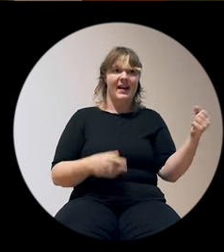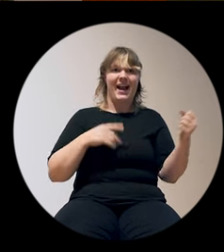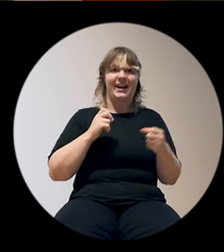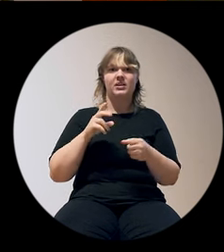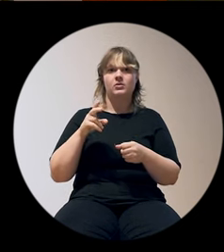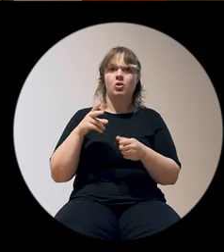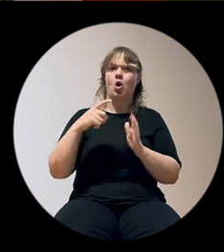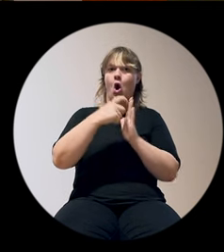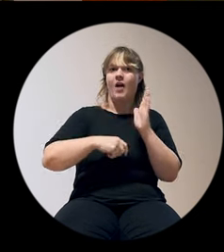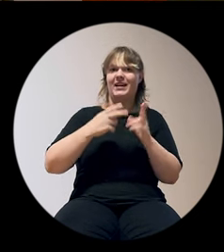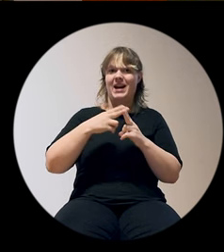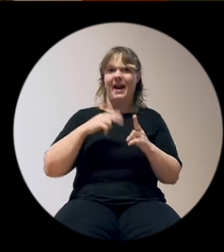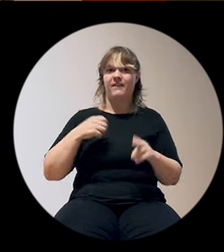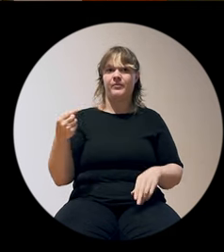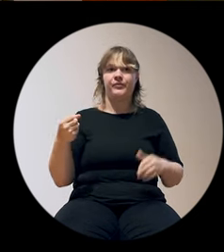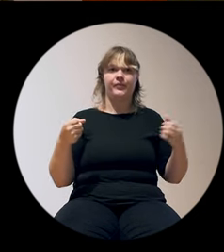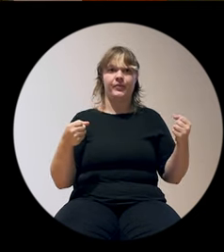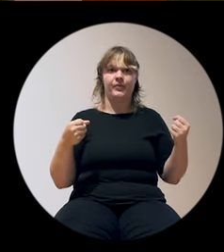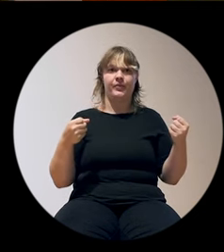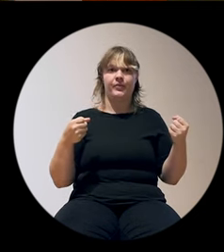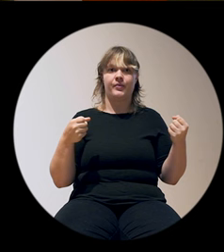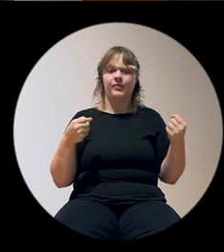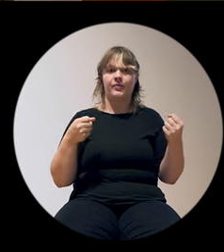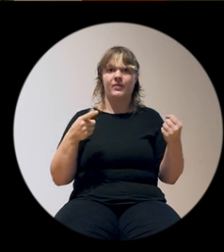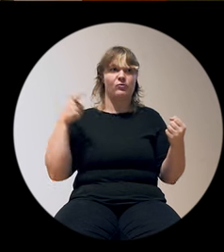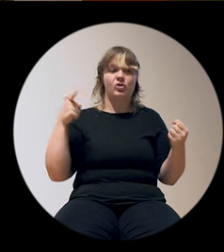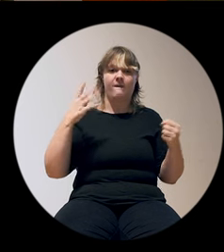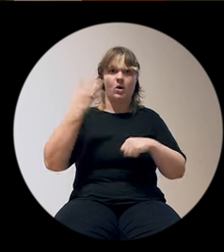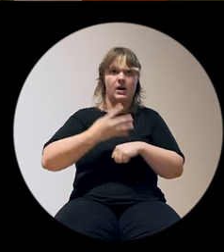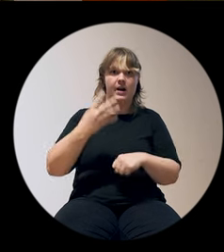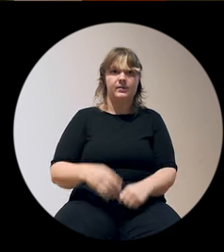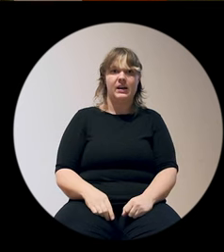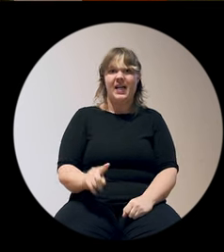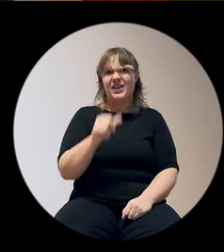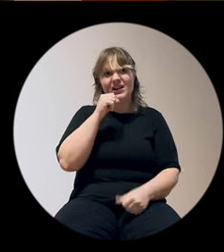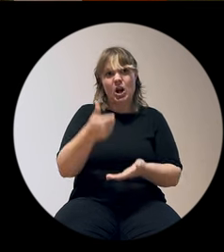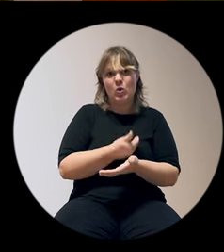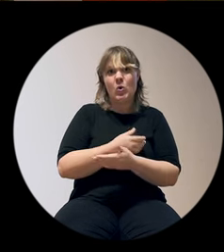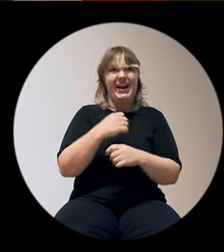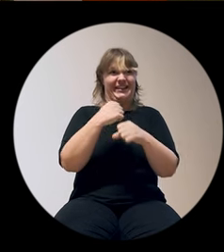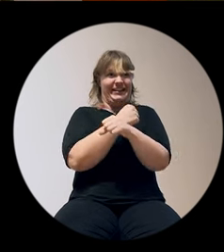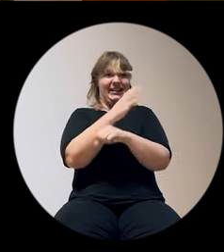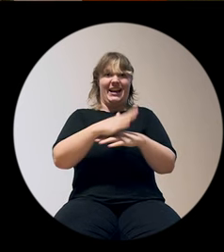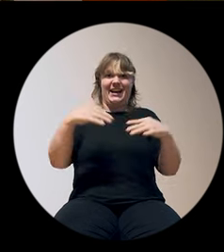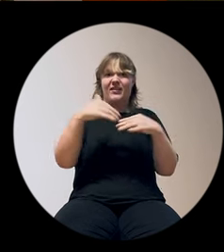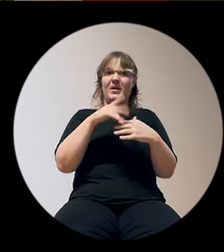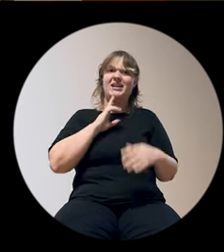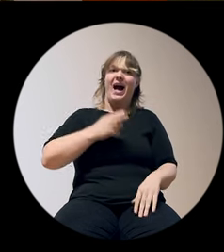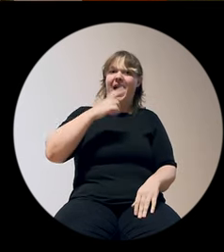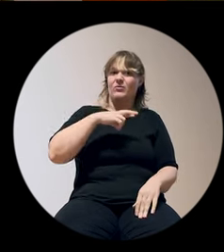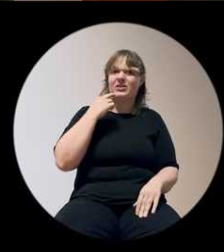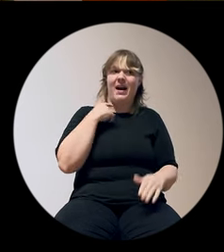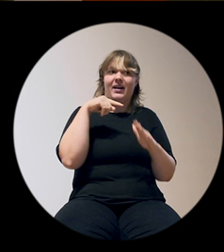This is not new. statistically, Native Americans are at the highest risk of being